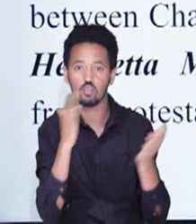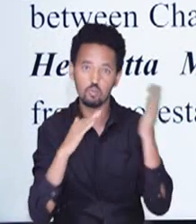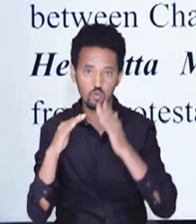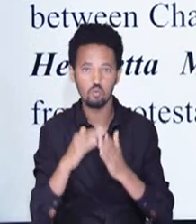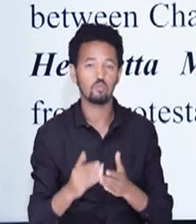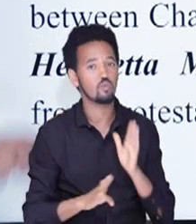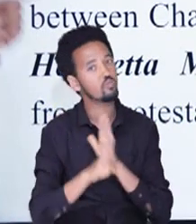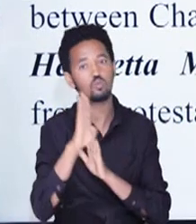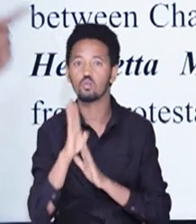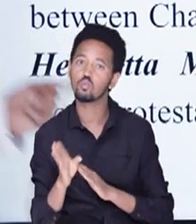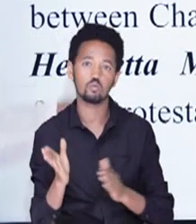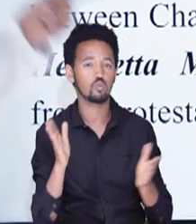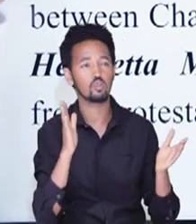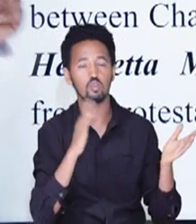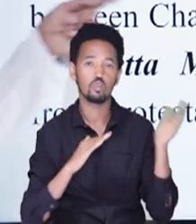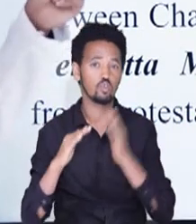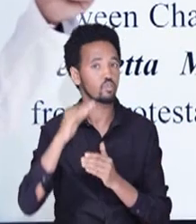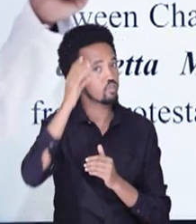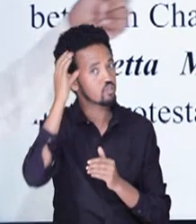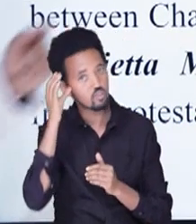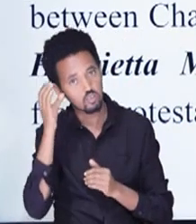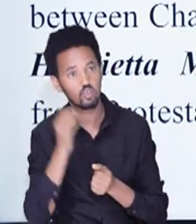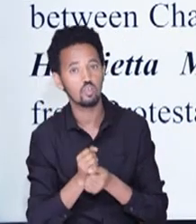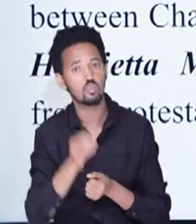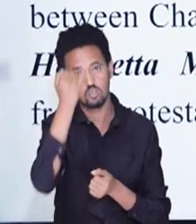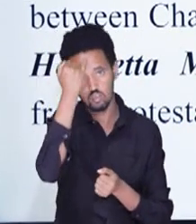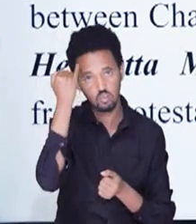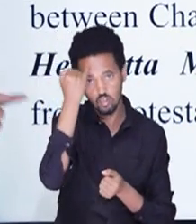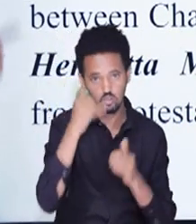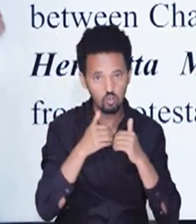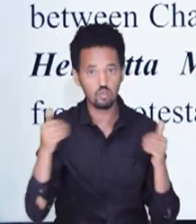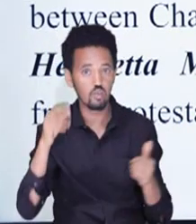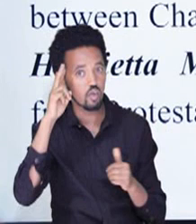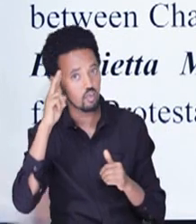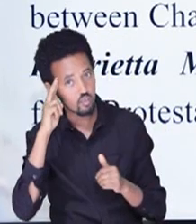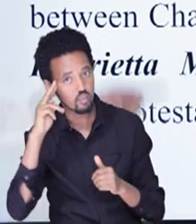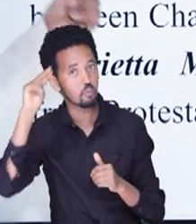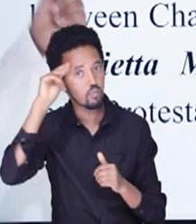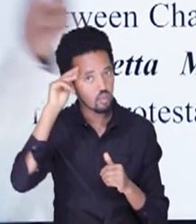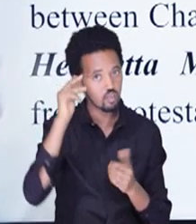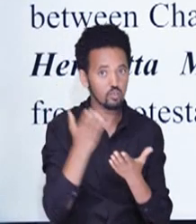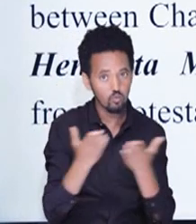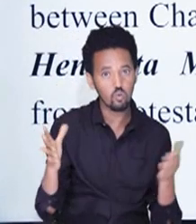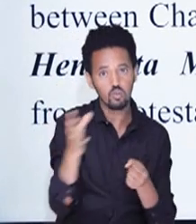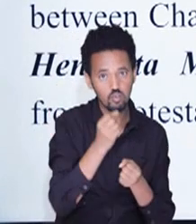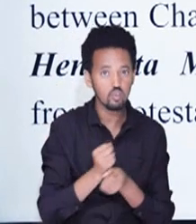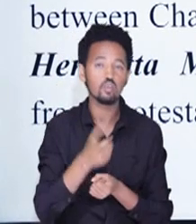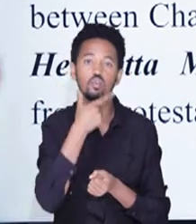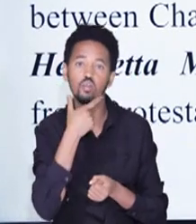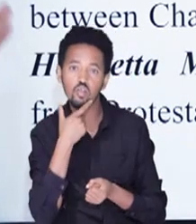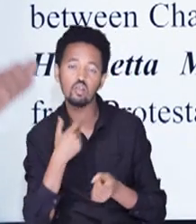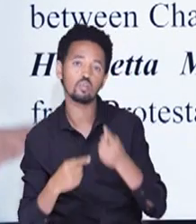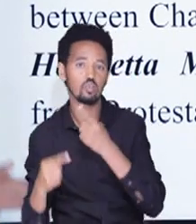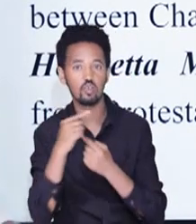growing suspicion between Charles and his French Catholic queen, Henrietta Maria, were taking England away